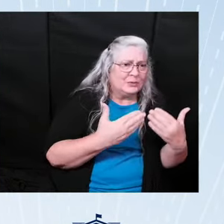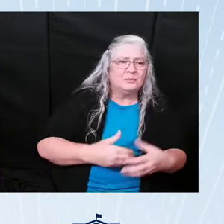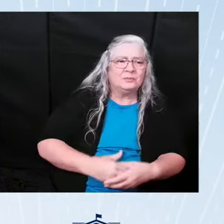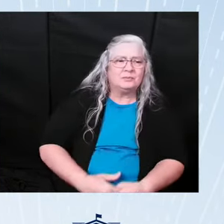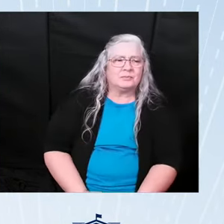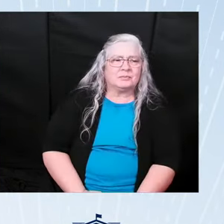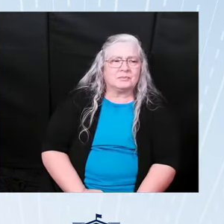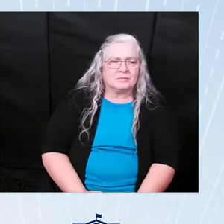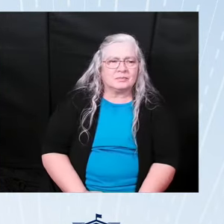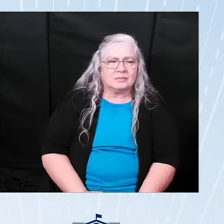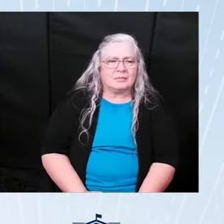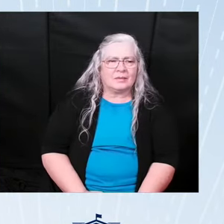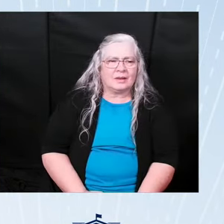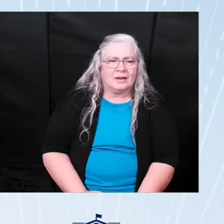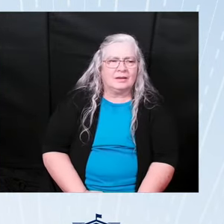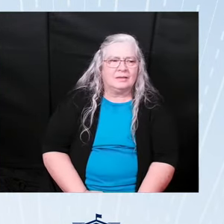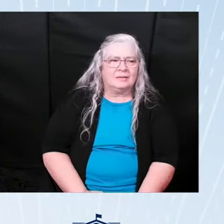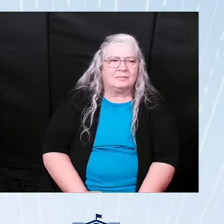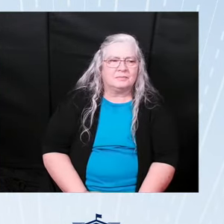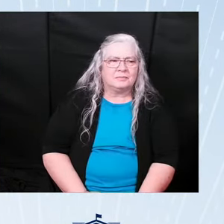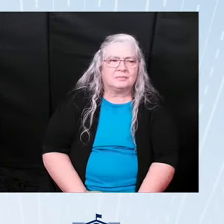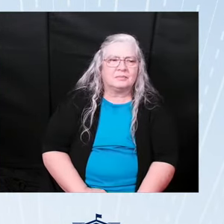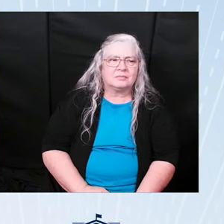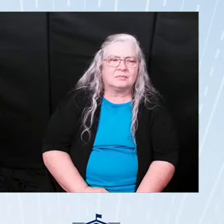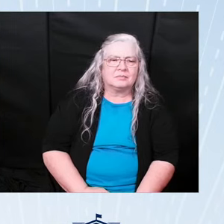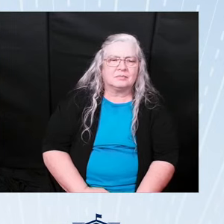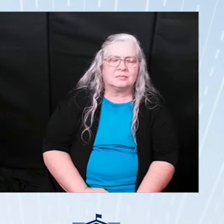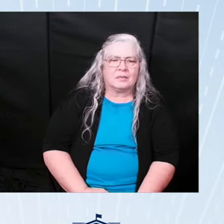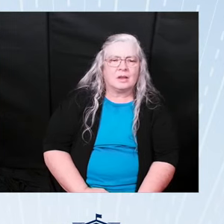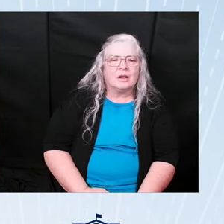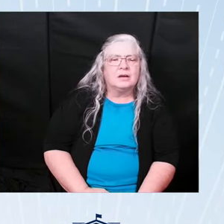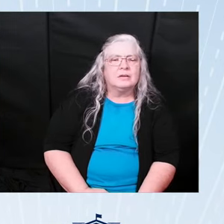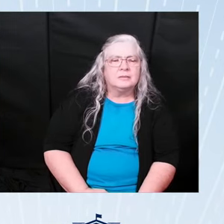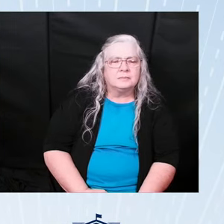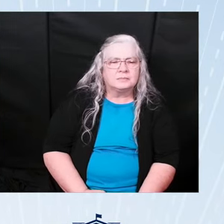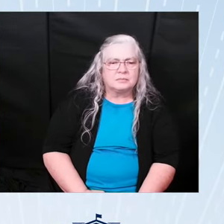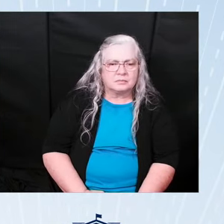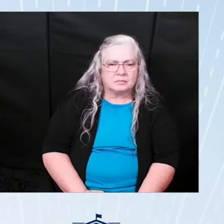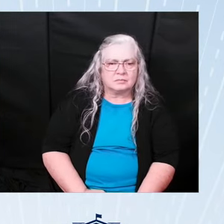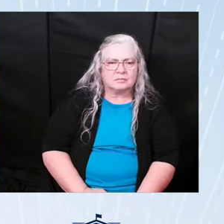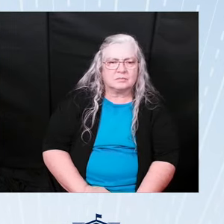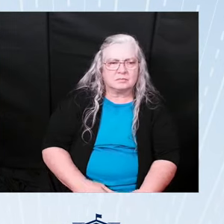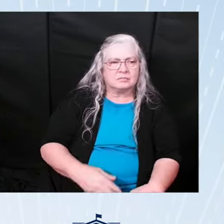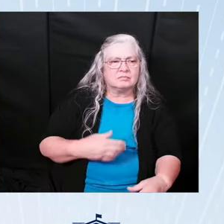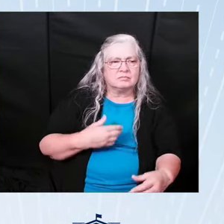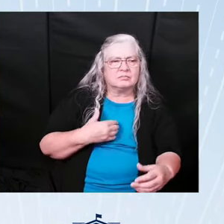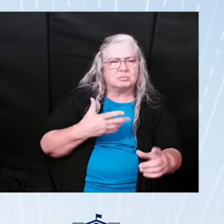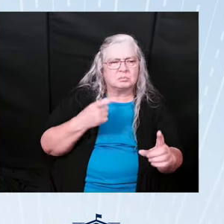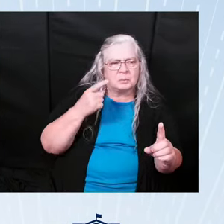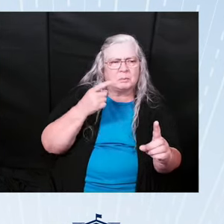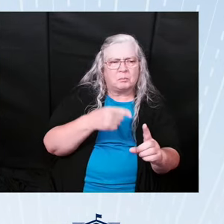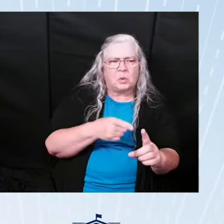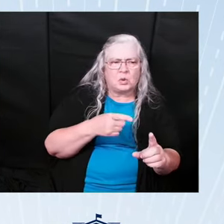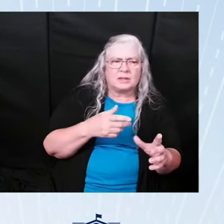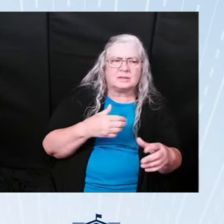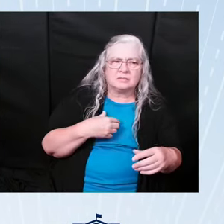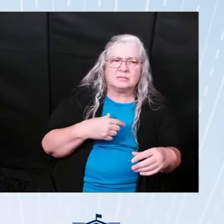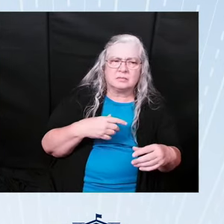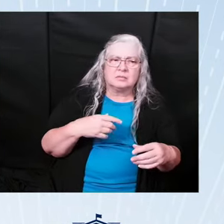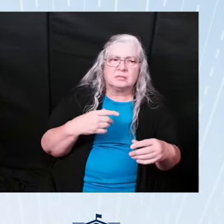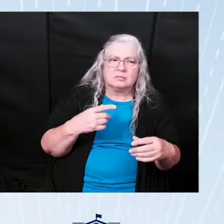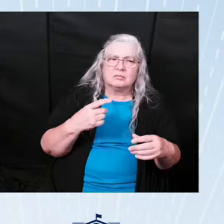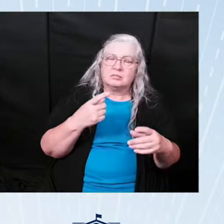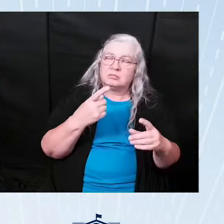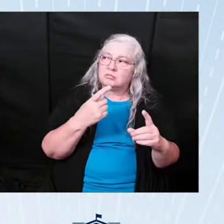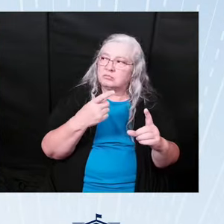referencing the fact that we have these communities where one person does everything. I mean, that is a reality that I think many across the country just aren't